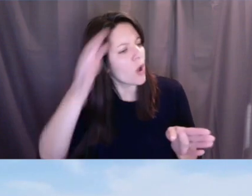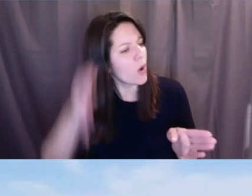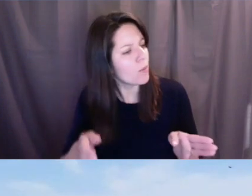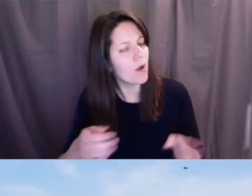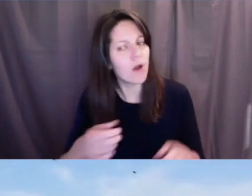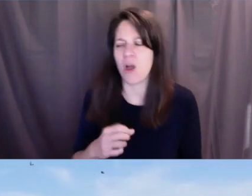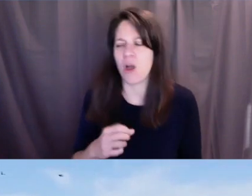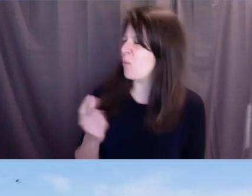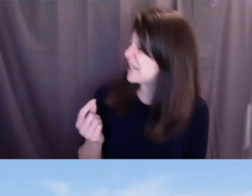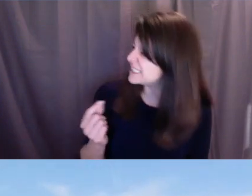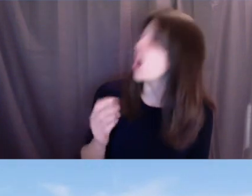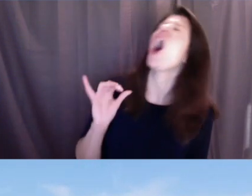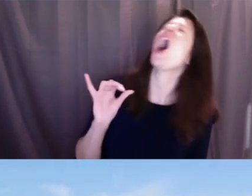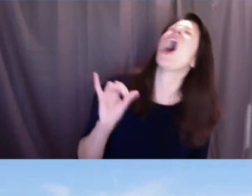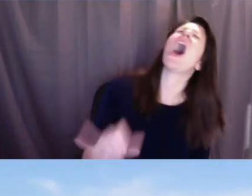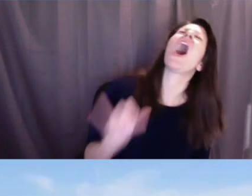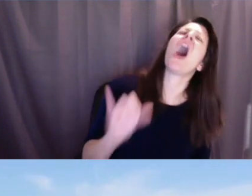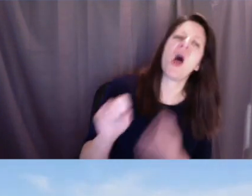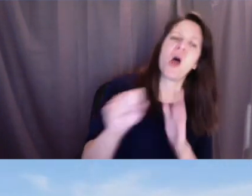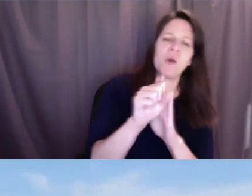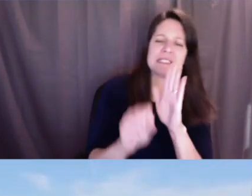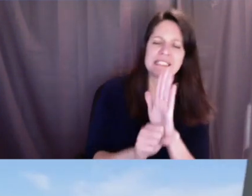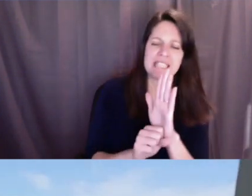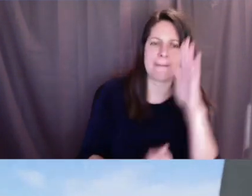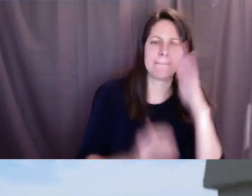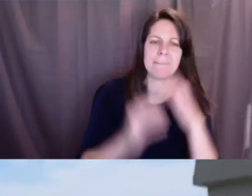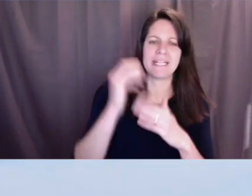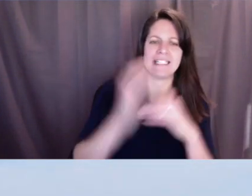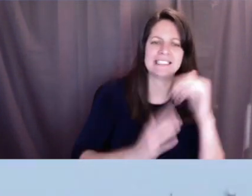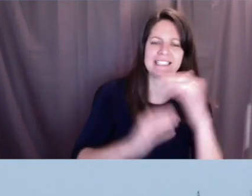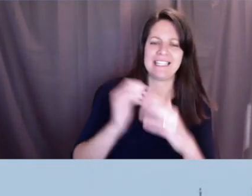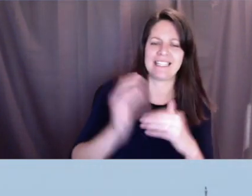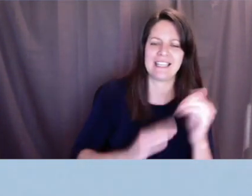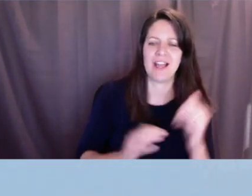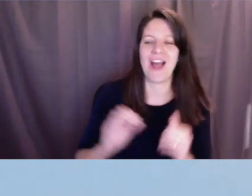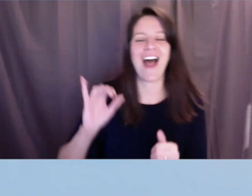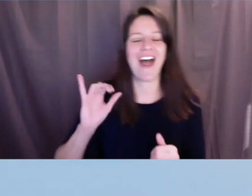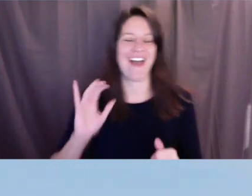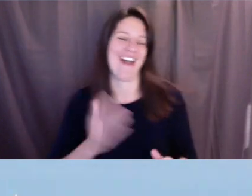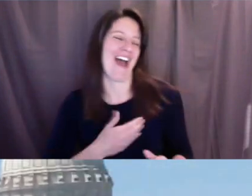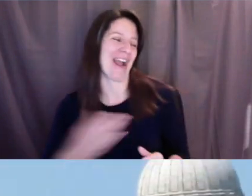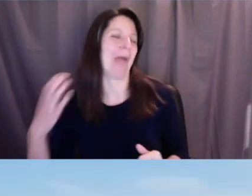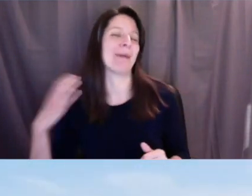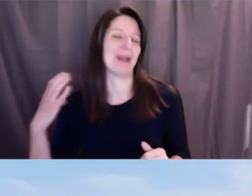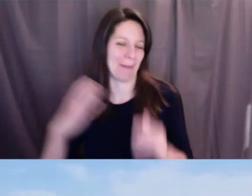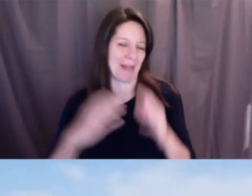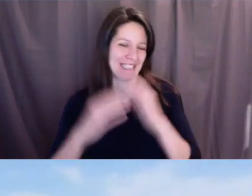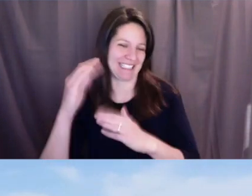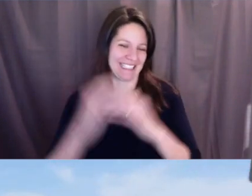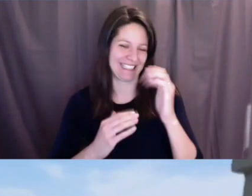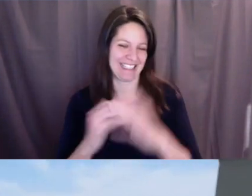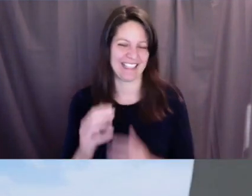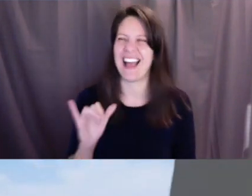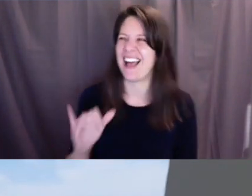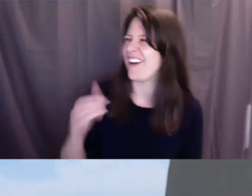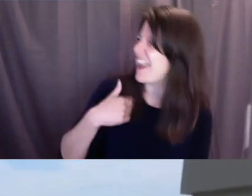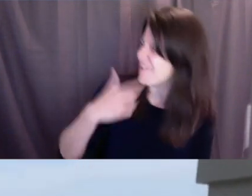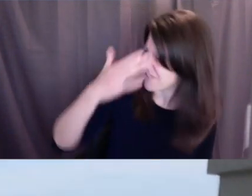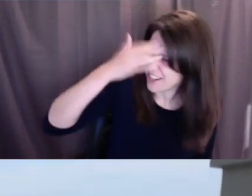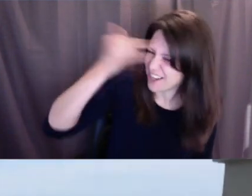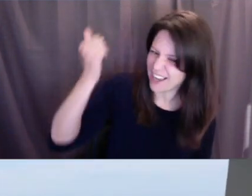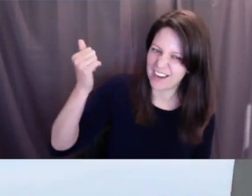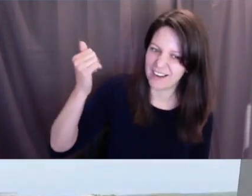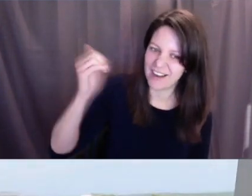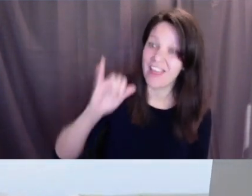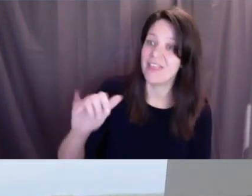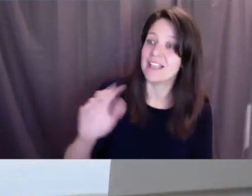dome? What is it? Oh, yeah, that's the state building. State capitol building. Oh, I forgot. That's